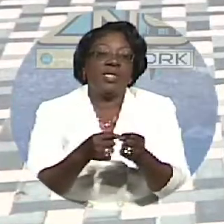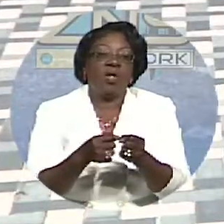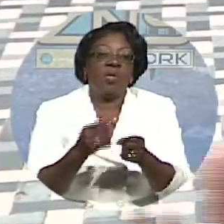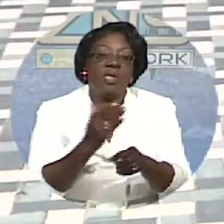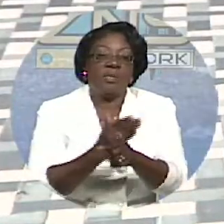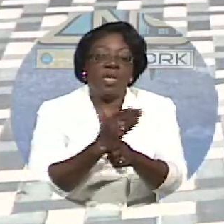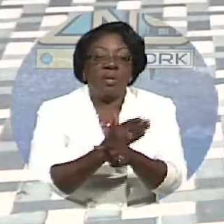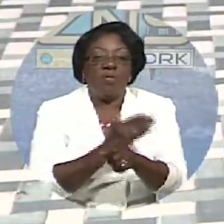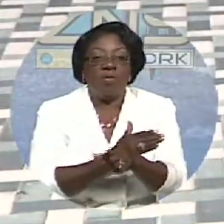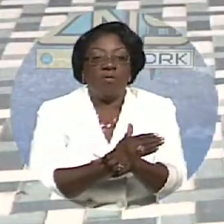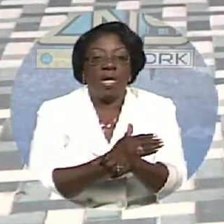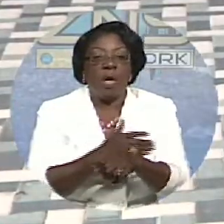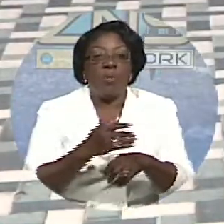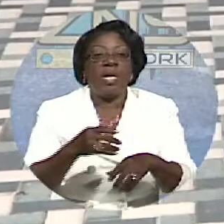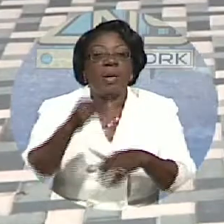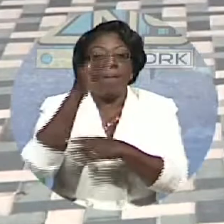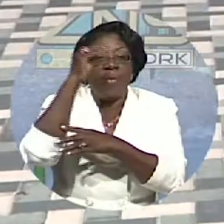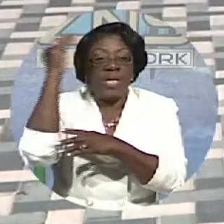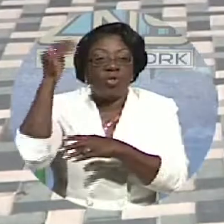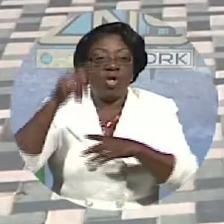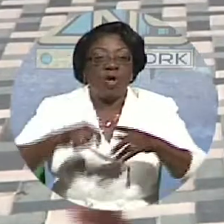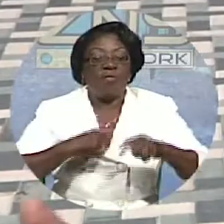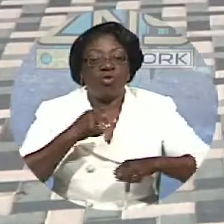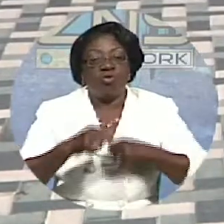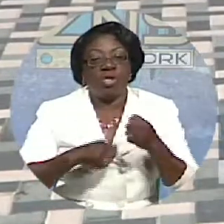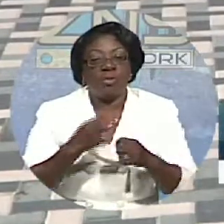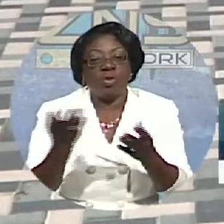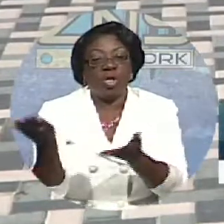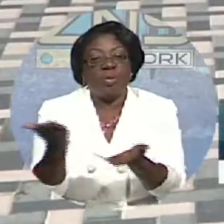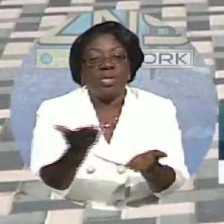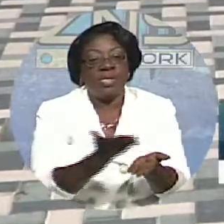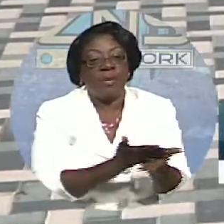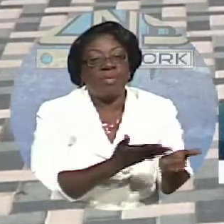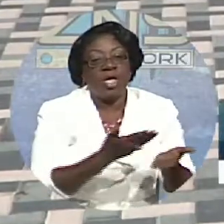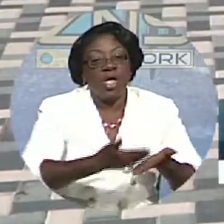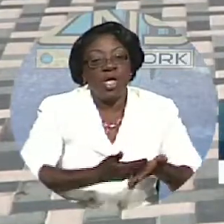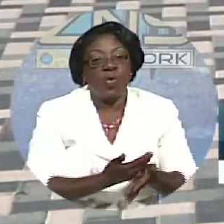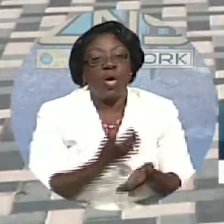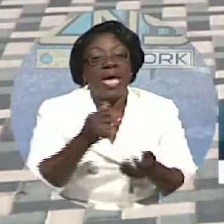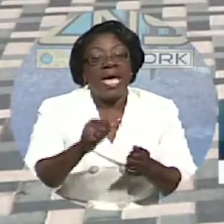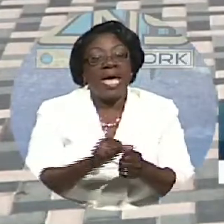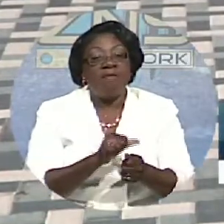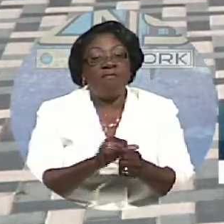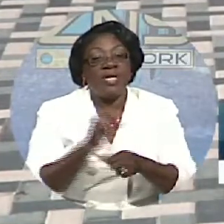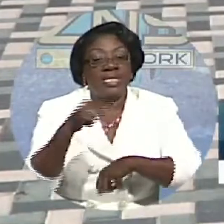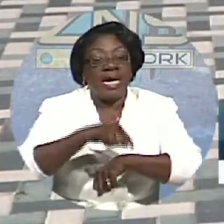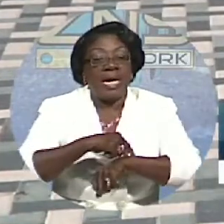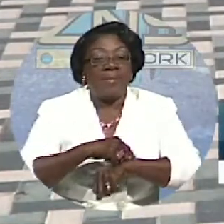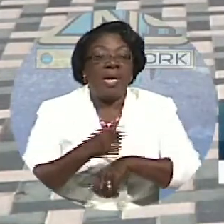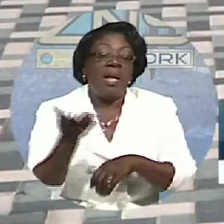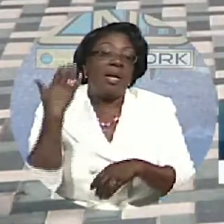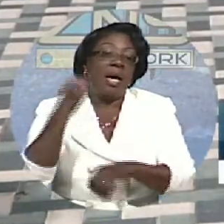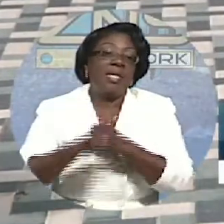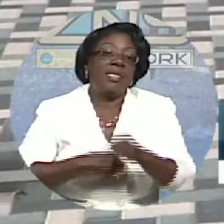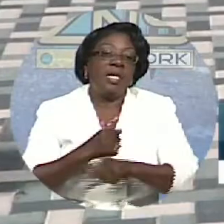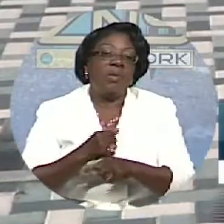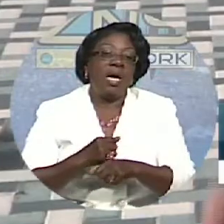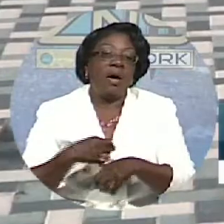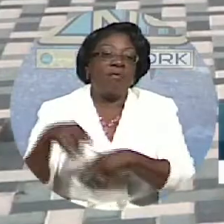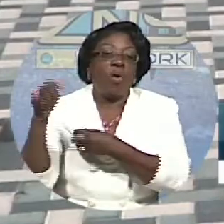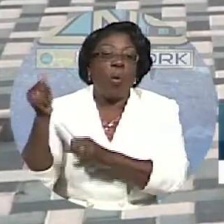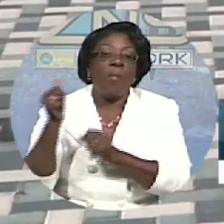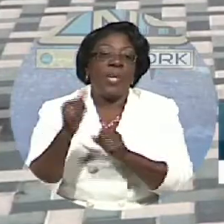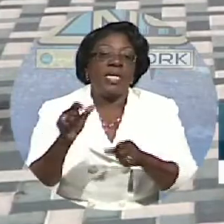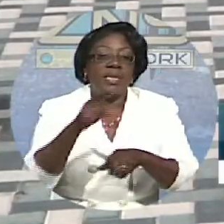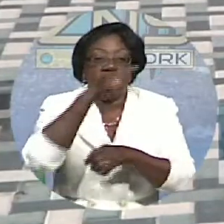improving, and we're the Ministry of Tourism. We're trying to bring something new and improved every single time. This year, like we did last year, we had the Gombe Summer, so we're